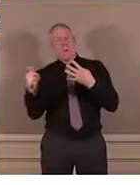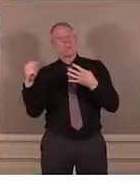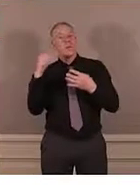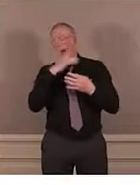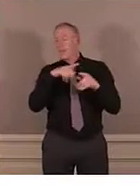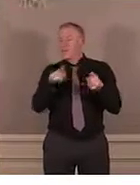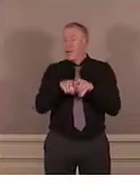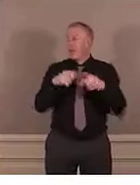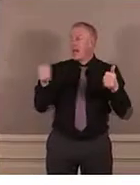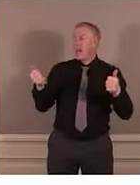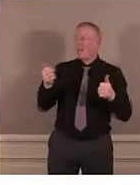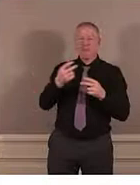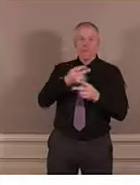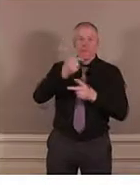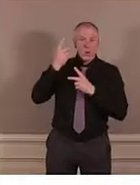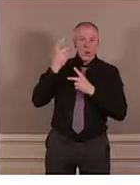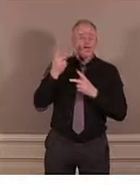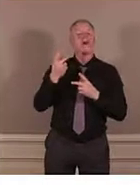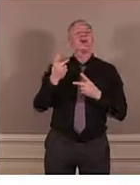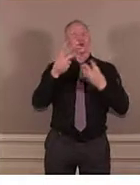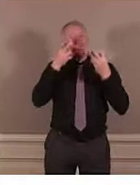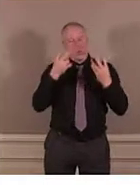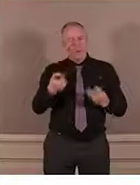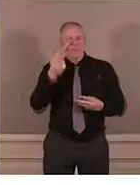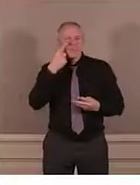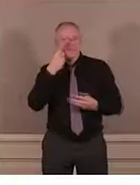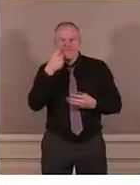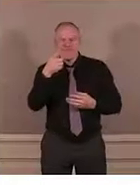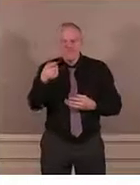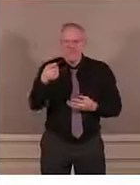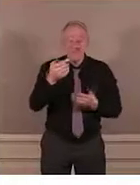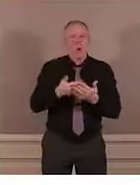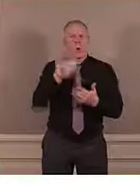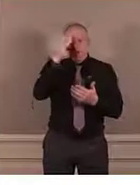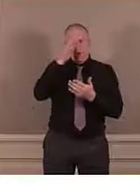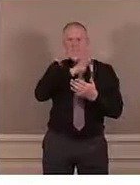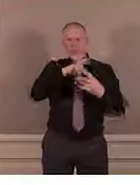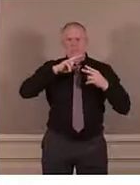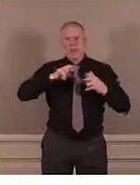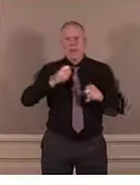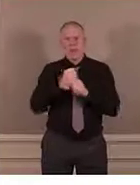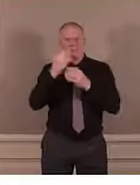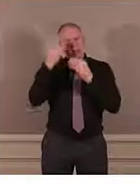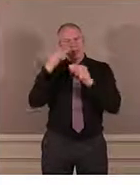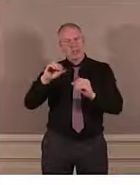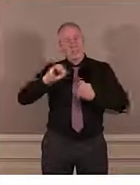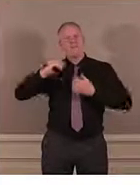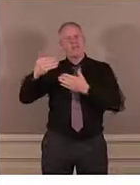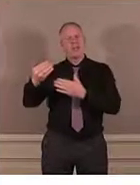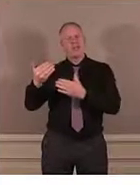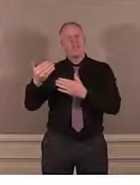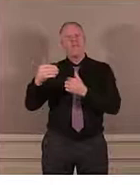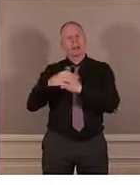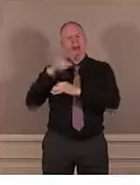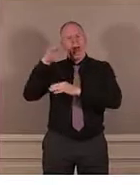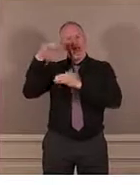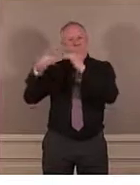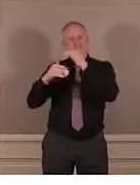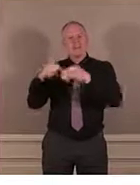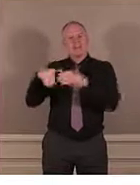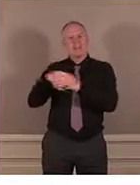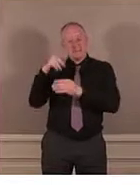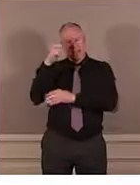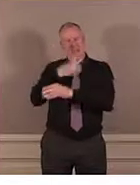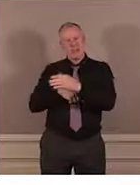all good review of any sort of service delivery, we wanted to see what could we learn from the research about educational provision for adults in disabilities and what could be